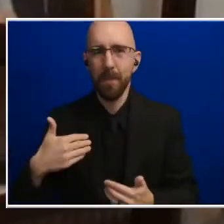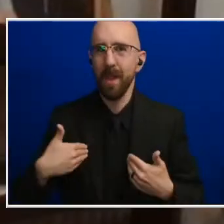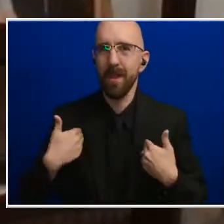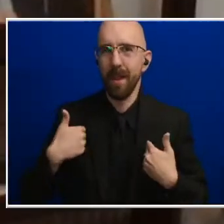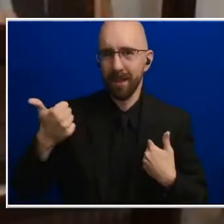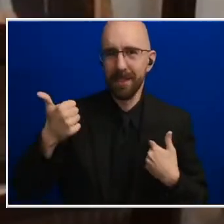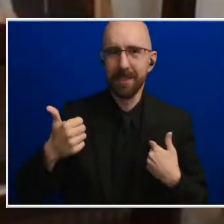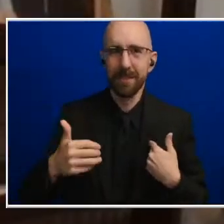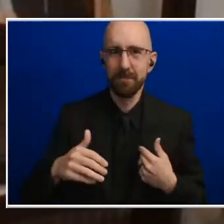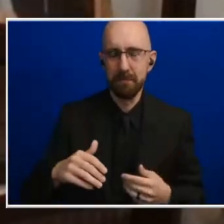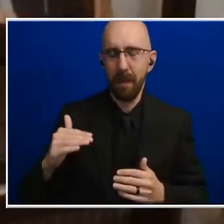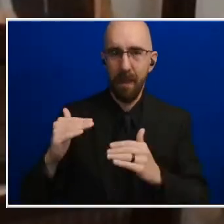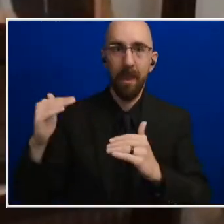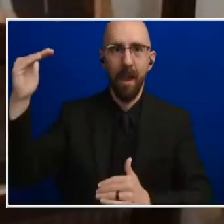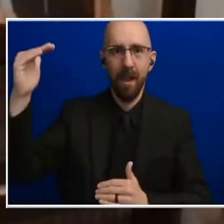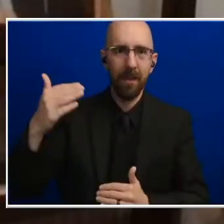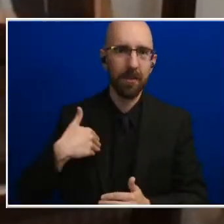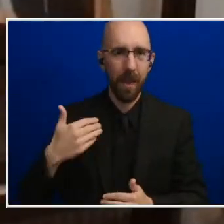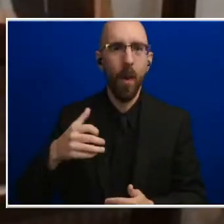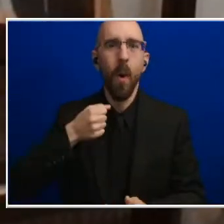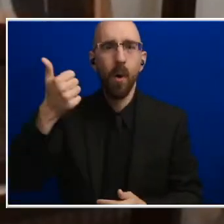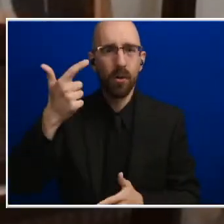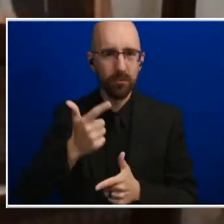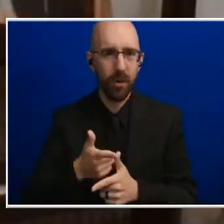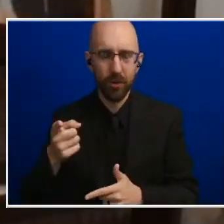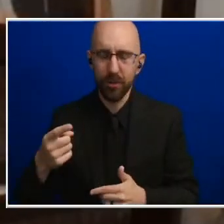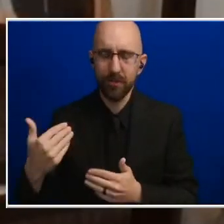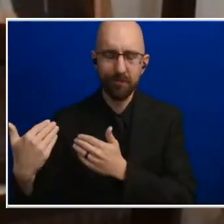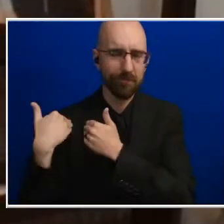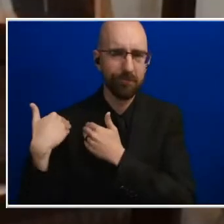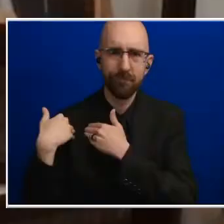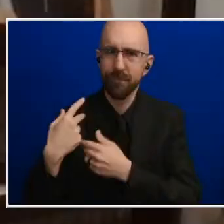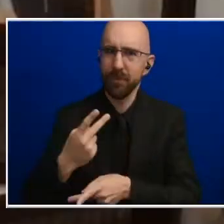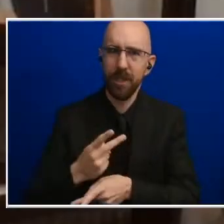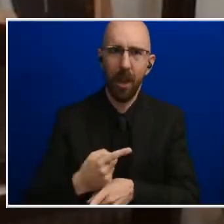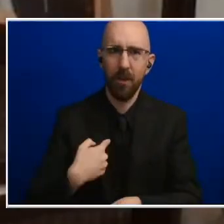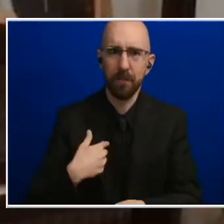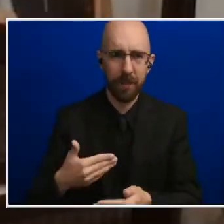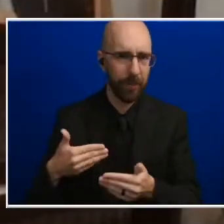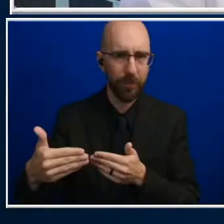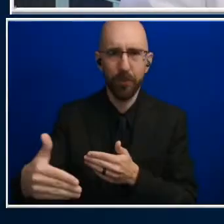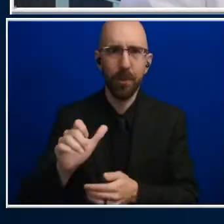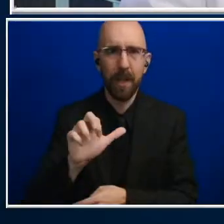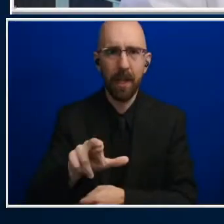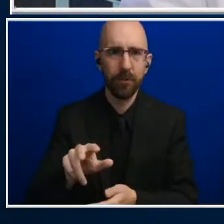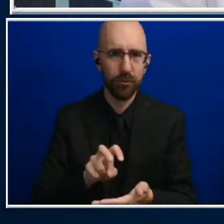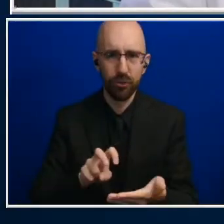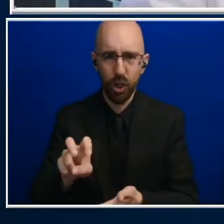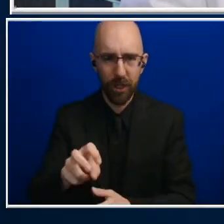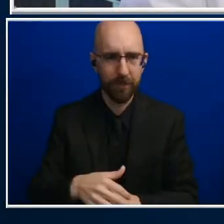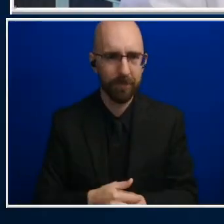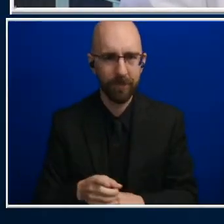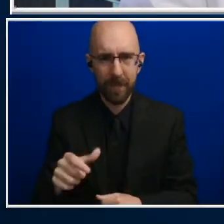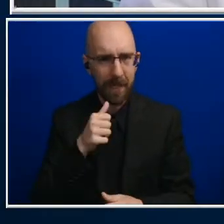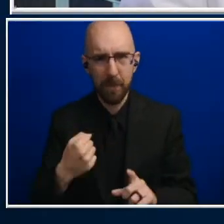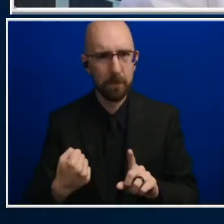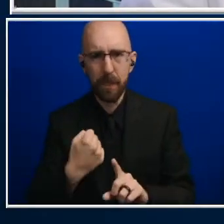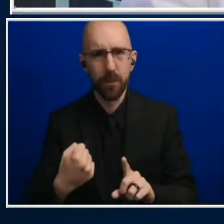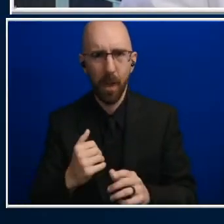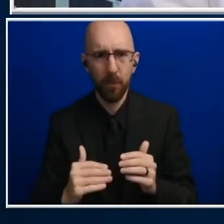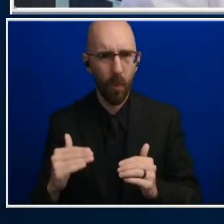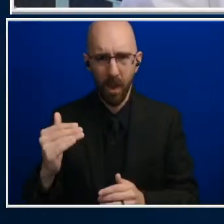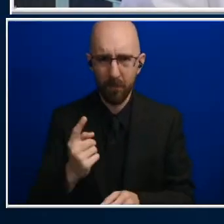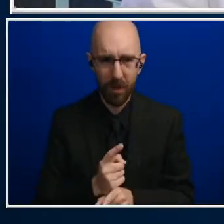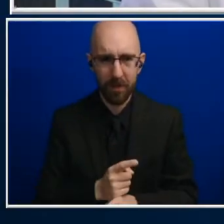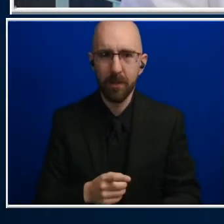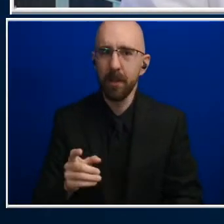quite a bit, so my oldest brother took a tremendous care of me throughout my cancer journey. Okay, he didn't beat you up growing up, did he? He did